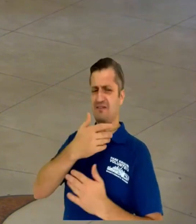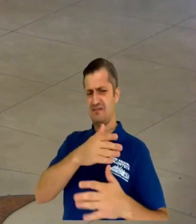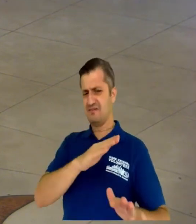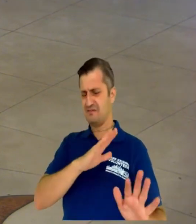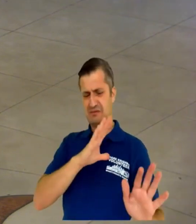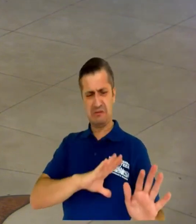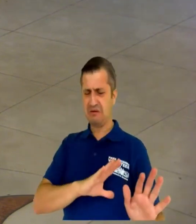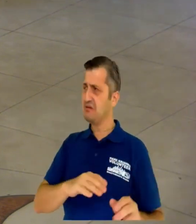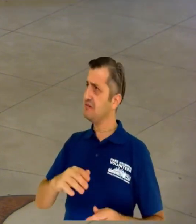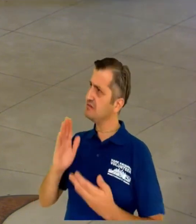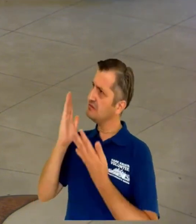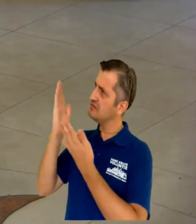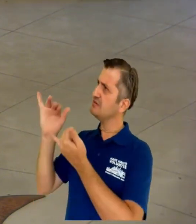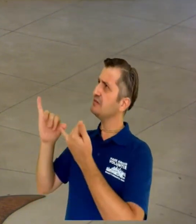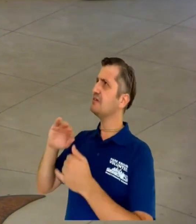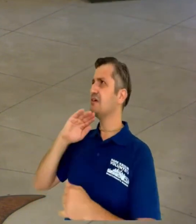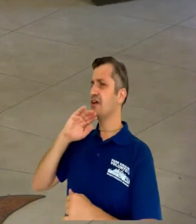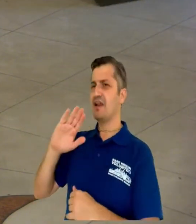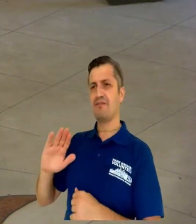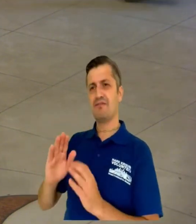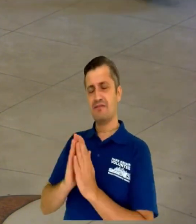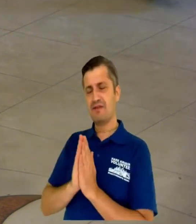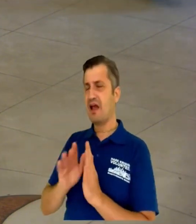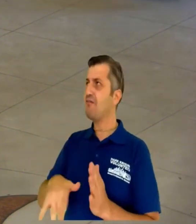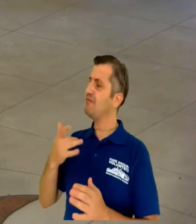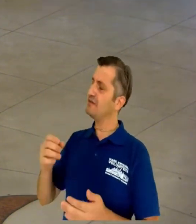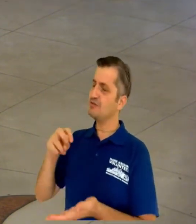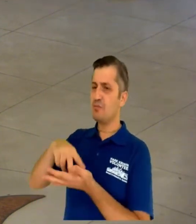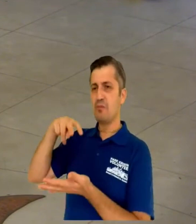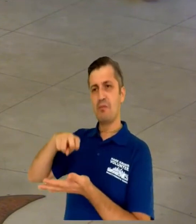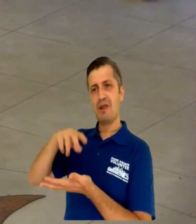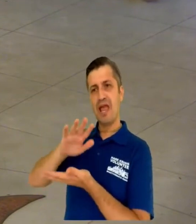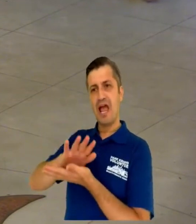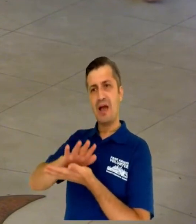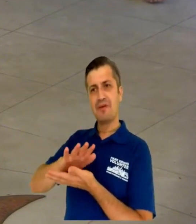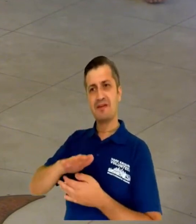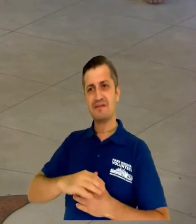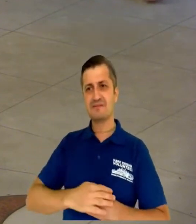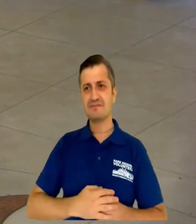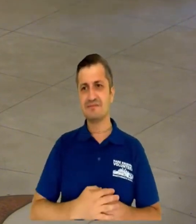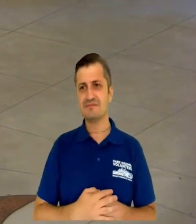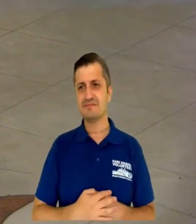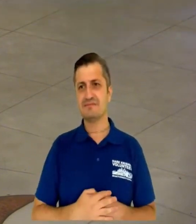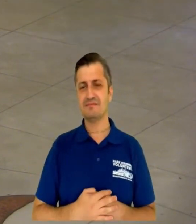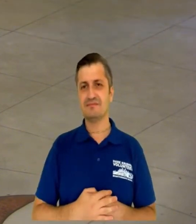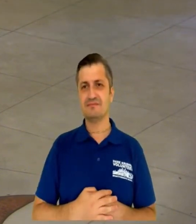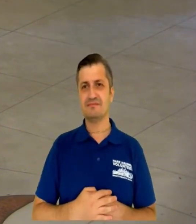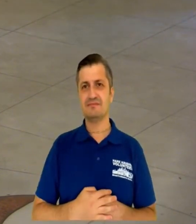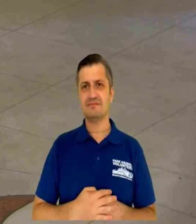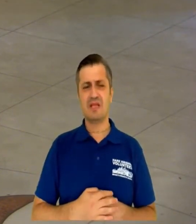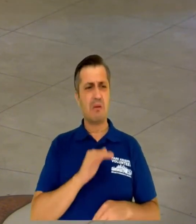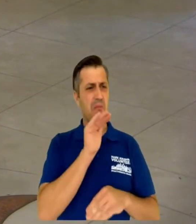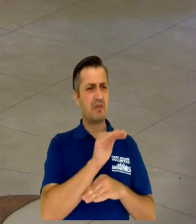And this is bringing me a bliss, right? The externals don't matter anymore. And the